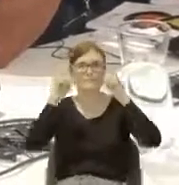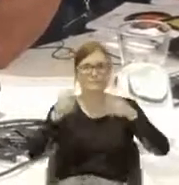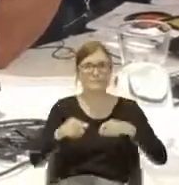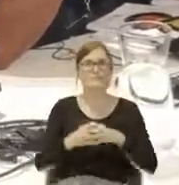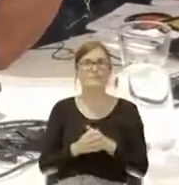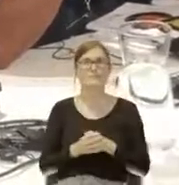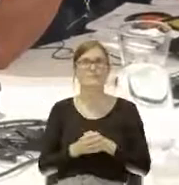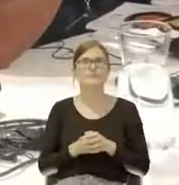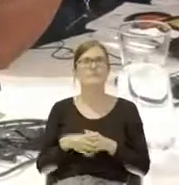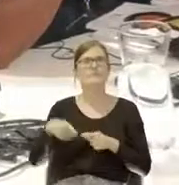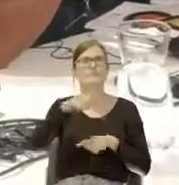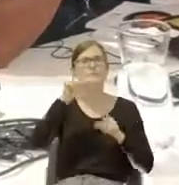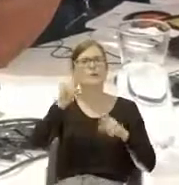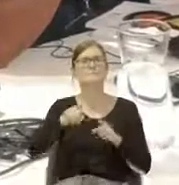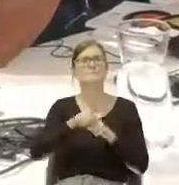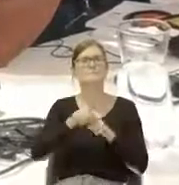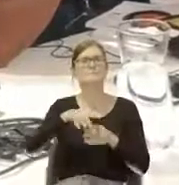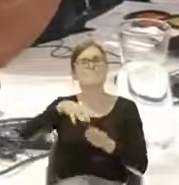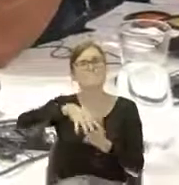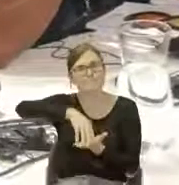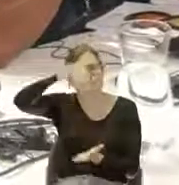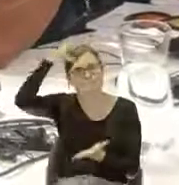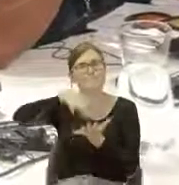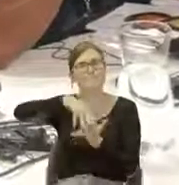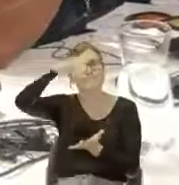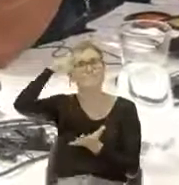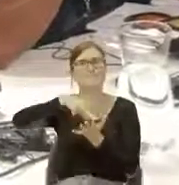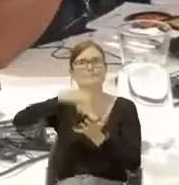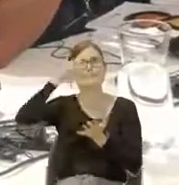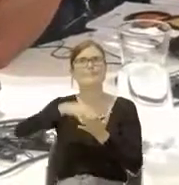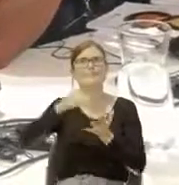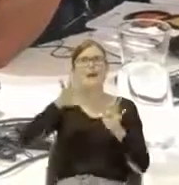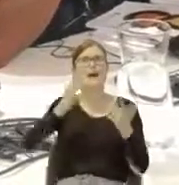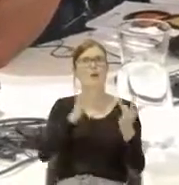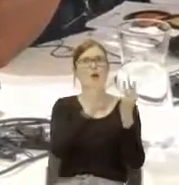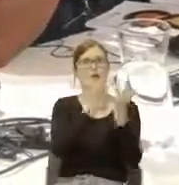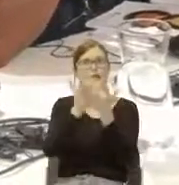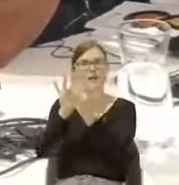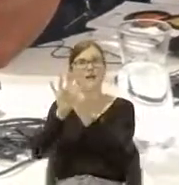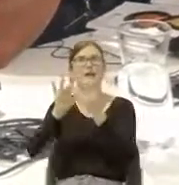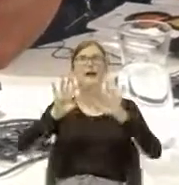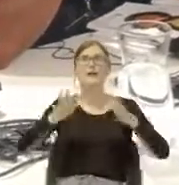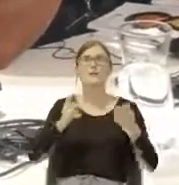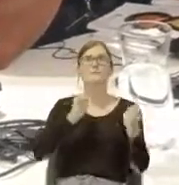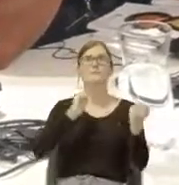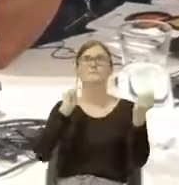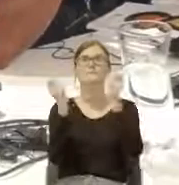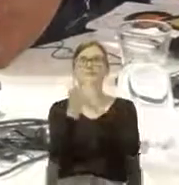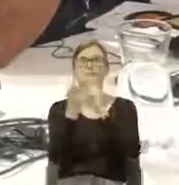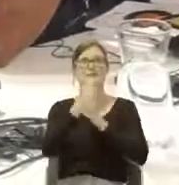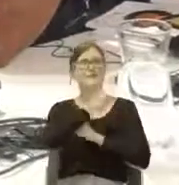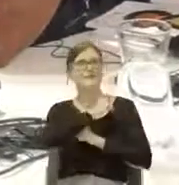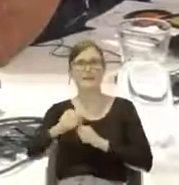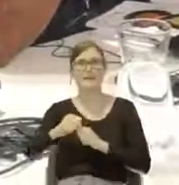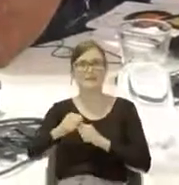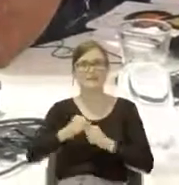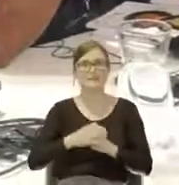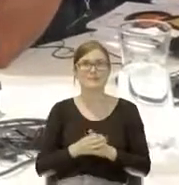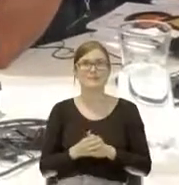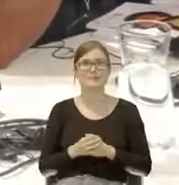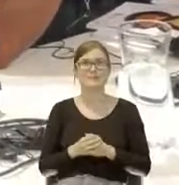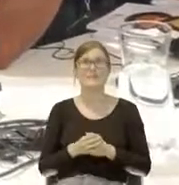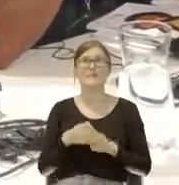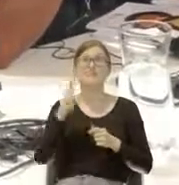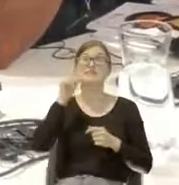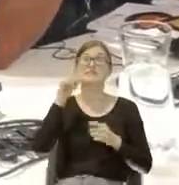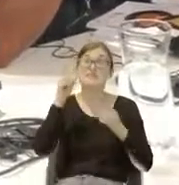a structural change takes time and depends on key alliances. And this is why we value this alliance. We